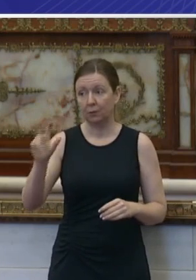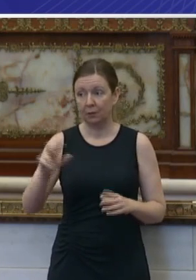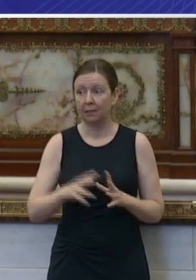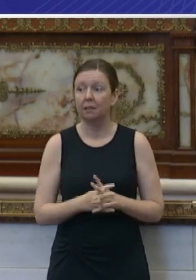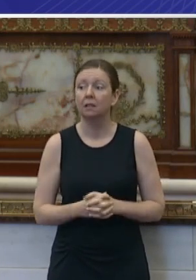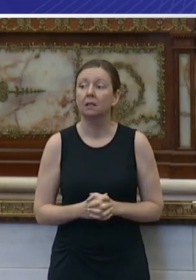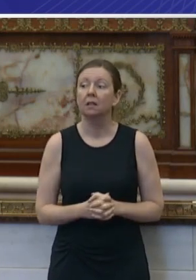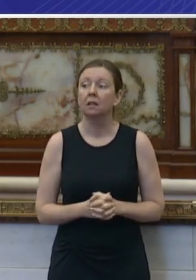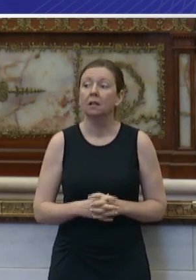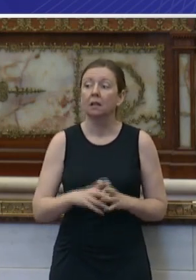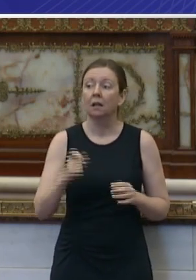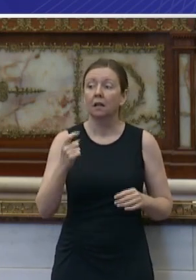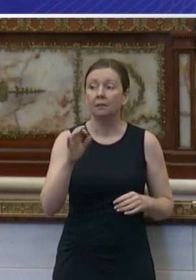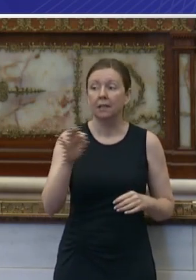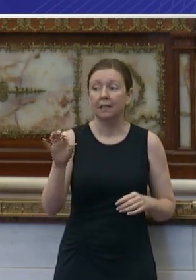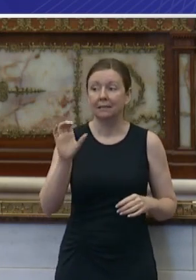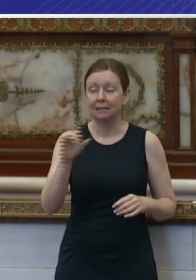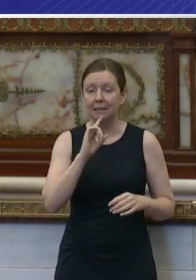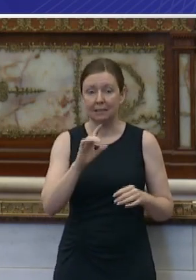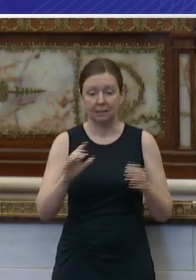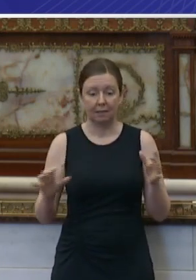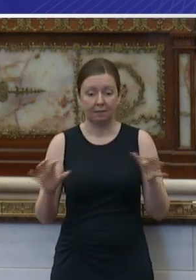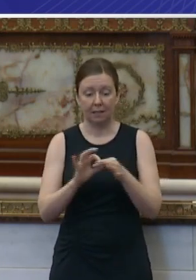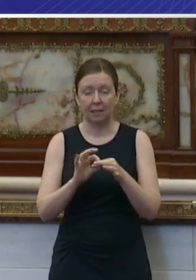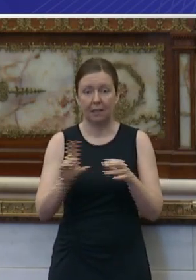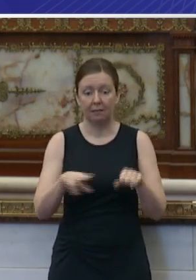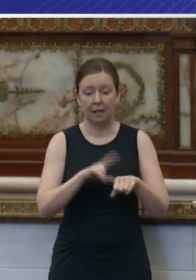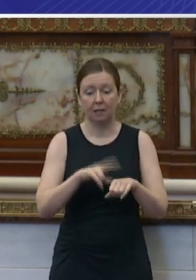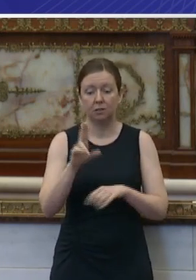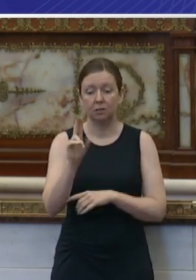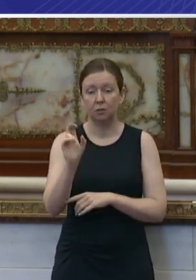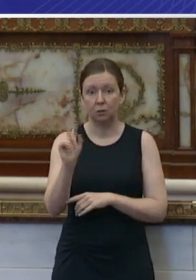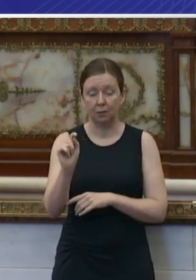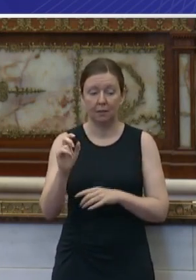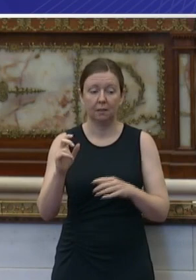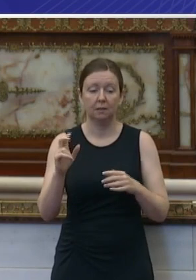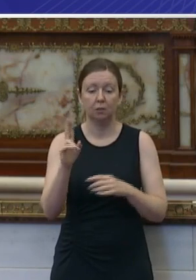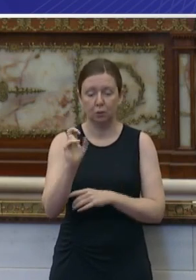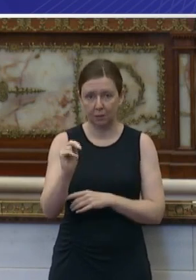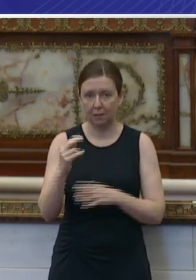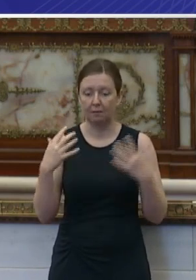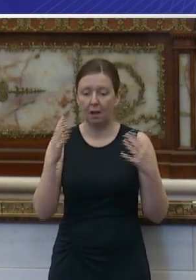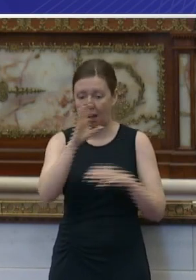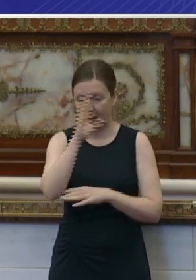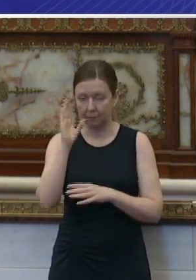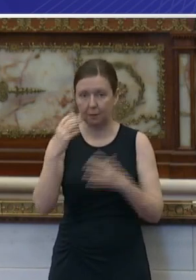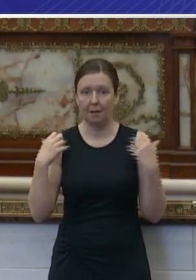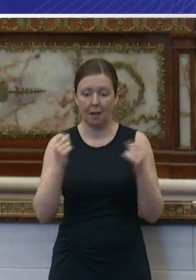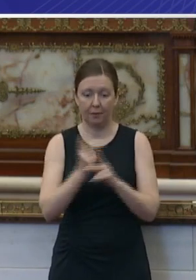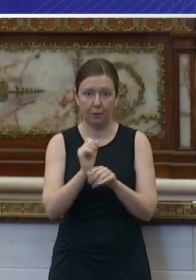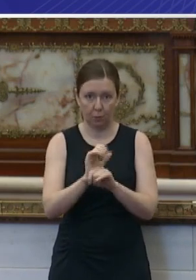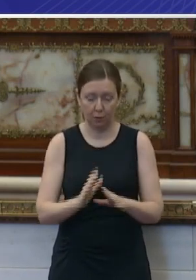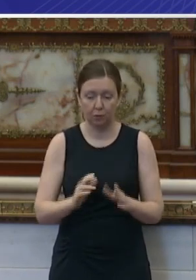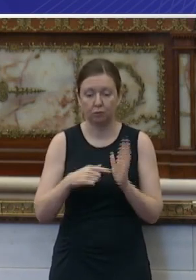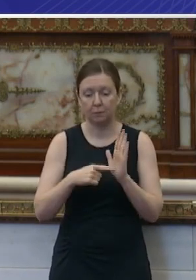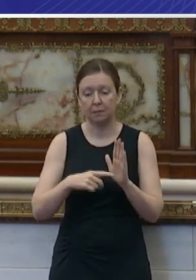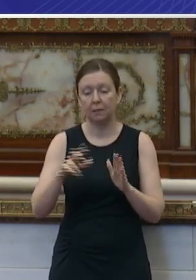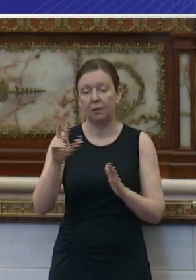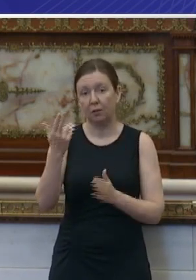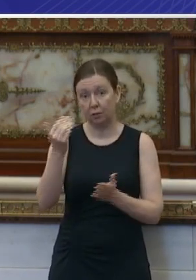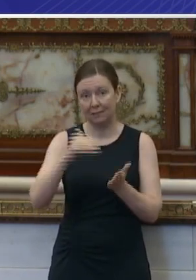200303. 1199C is an affiliate of the National Union of Hospital and Healthcare Employees, representing more than 13,000